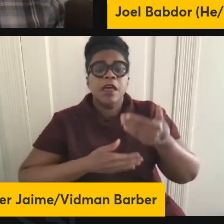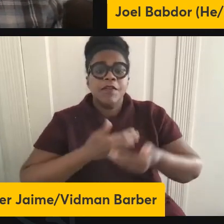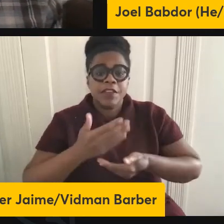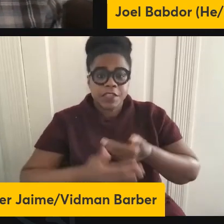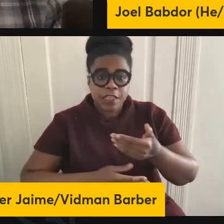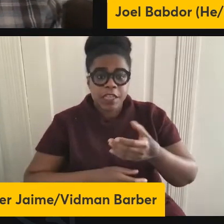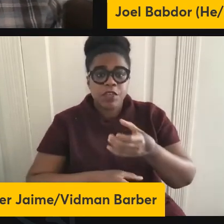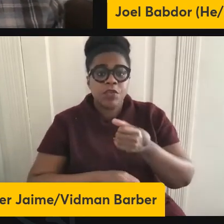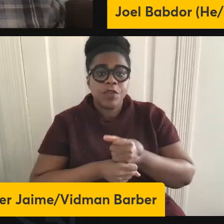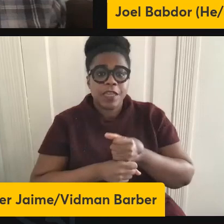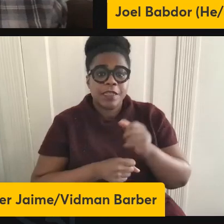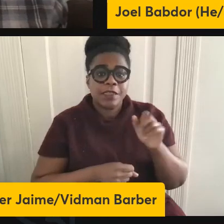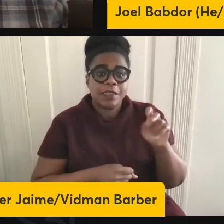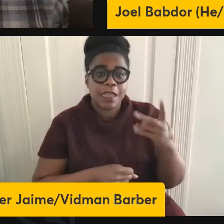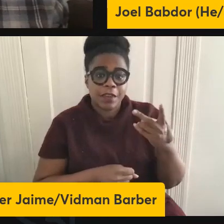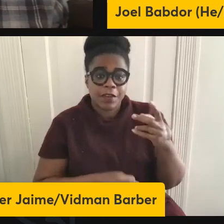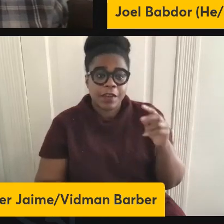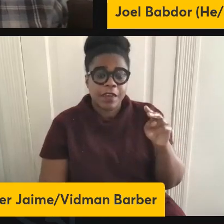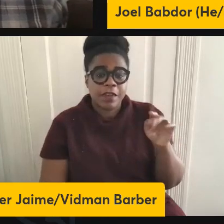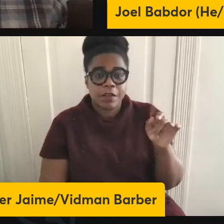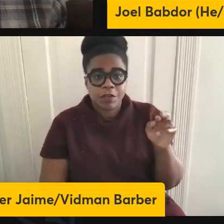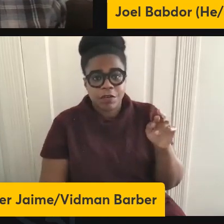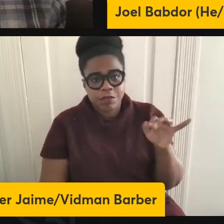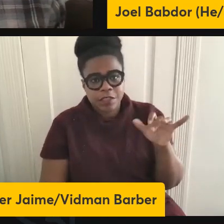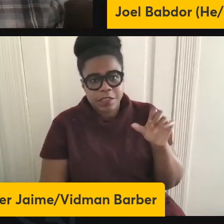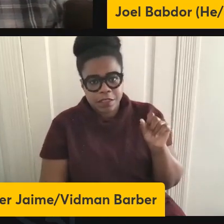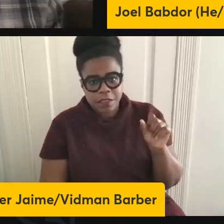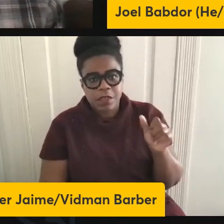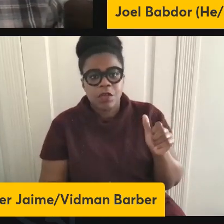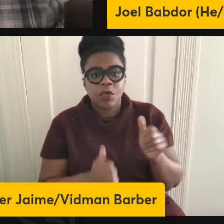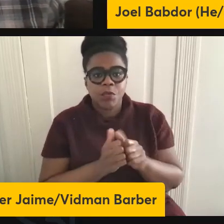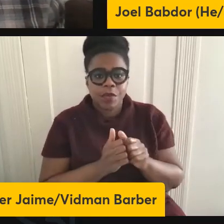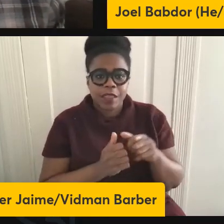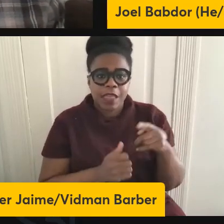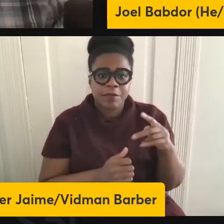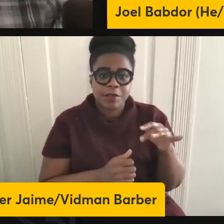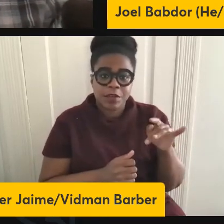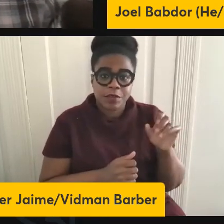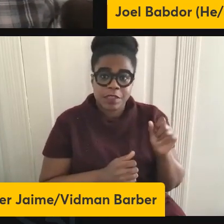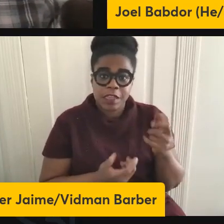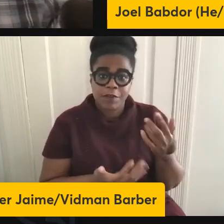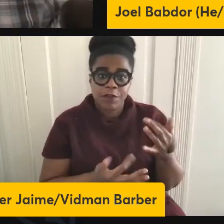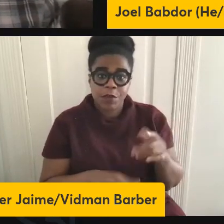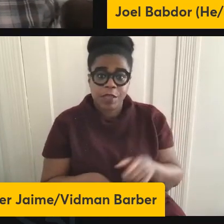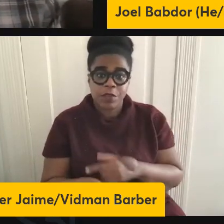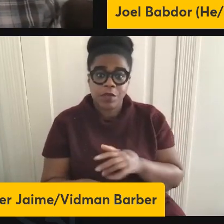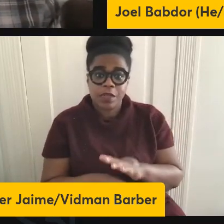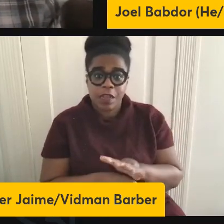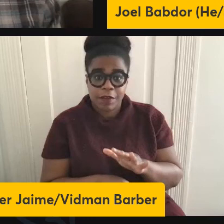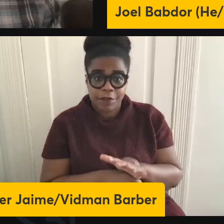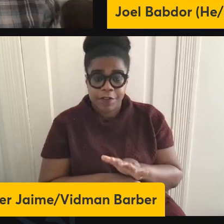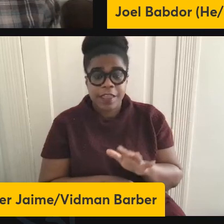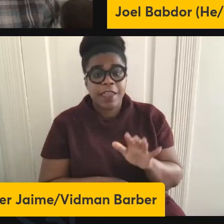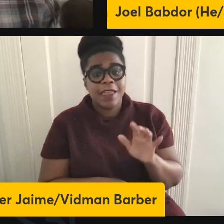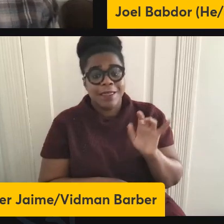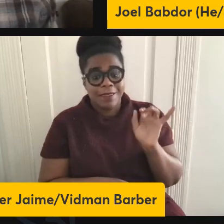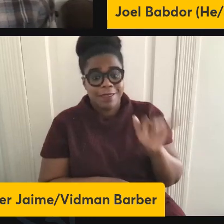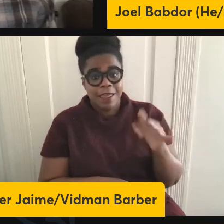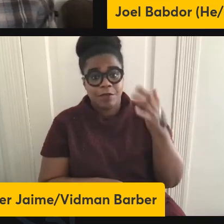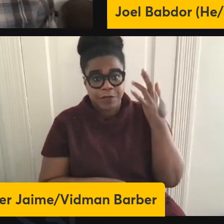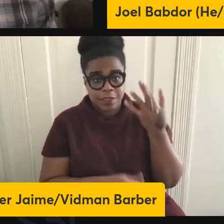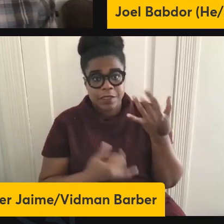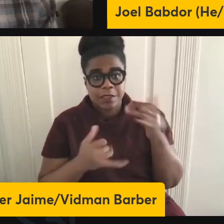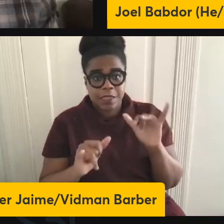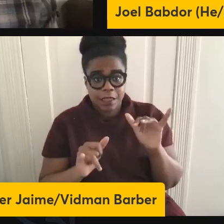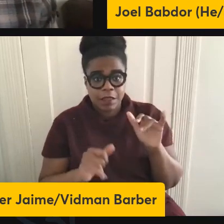you get secondary necrosis with apoptosis if you wait long enough. And so in that manner, it might still